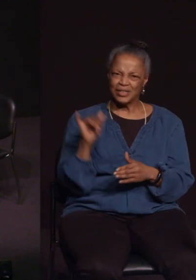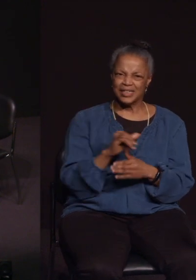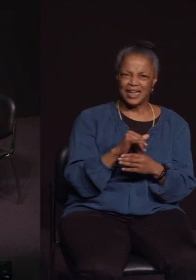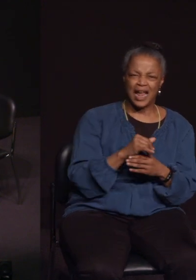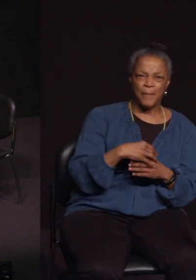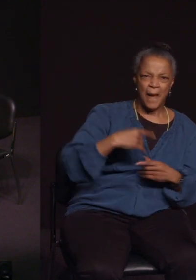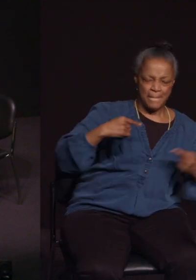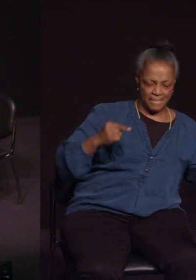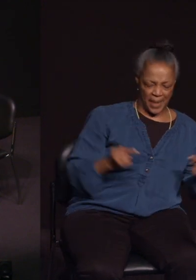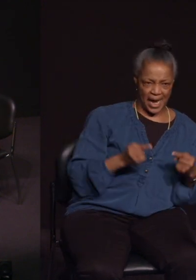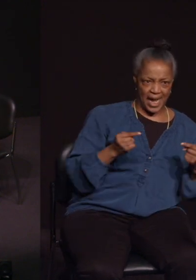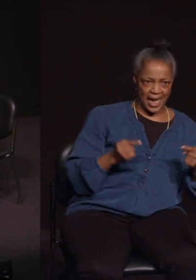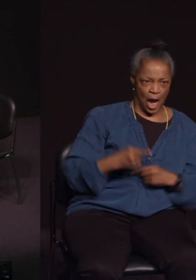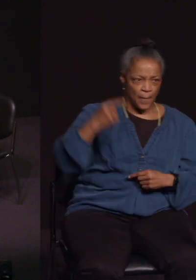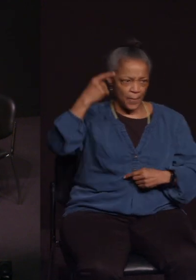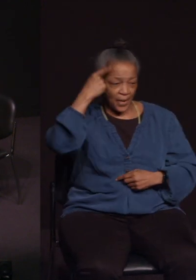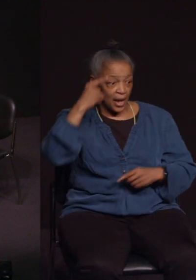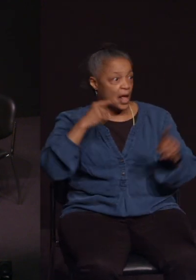You killed that guy.